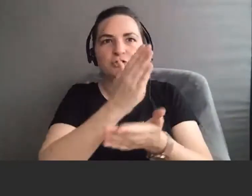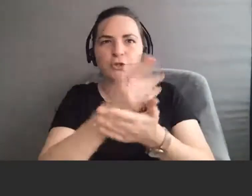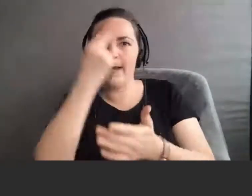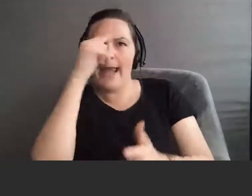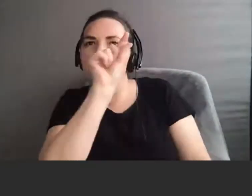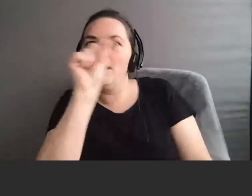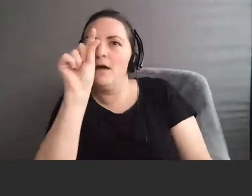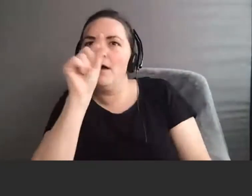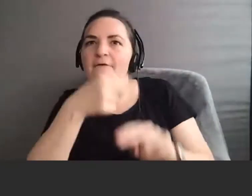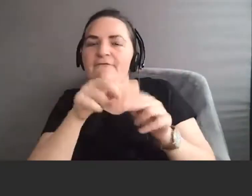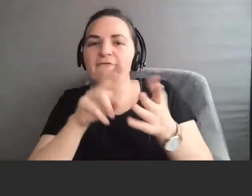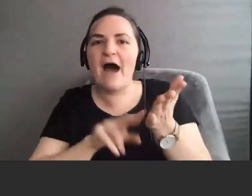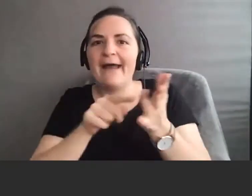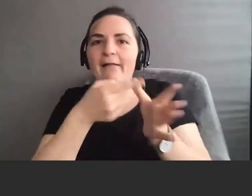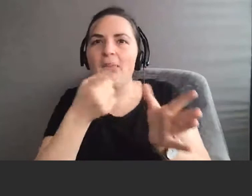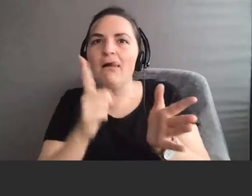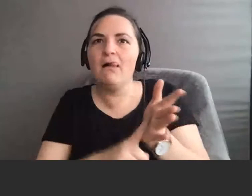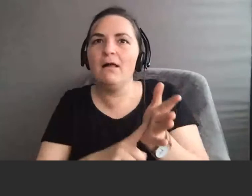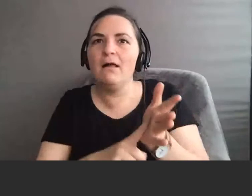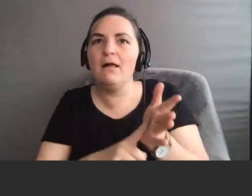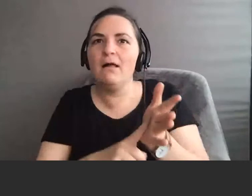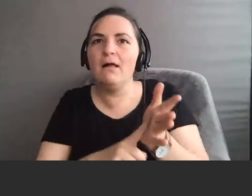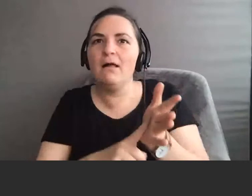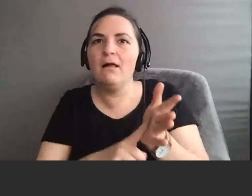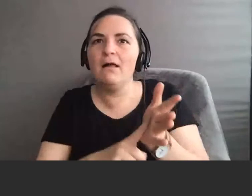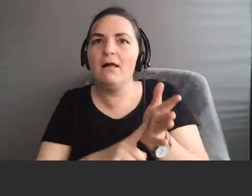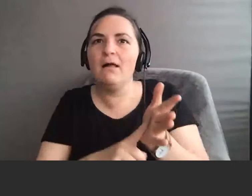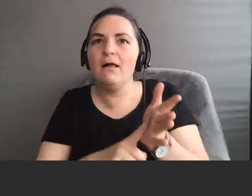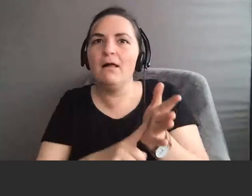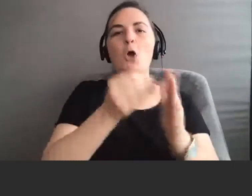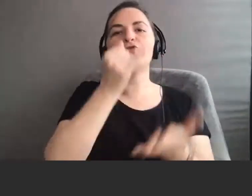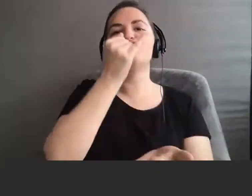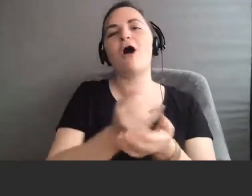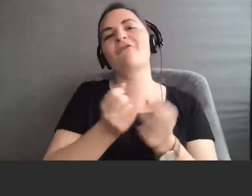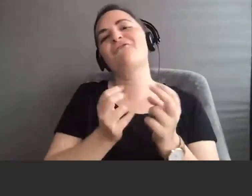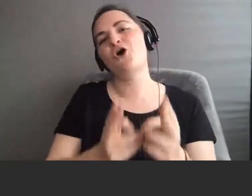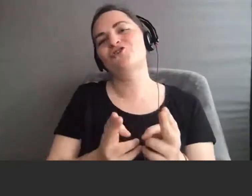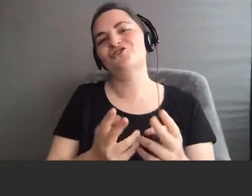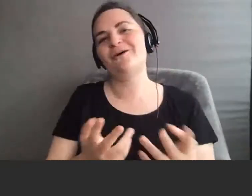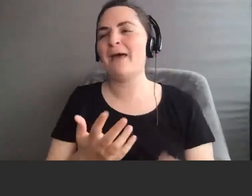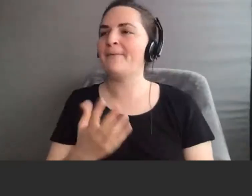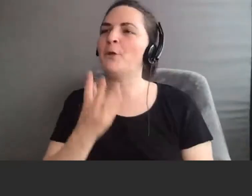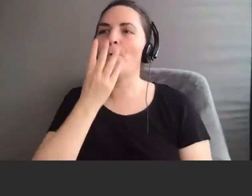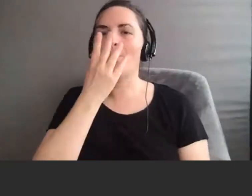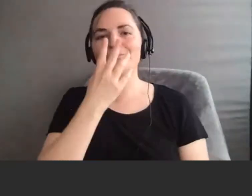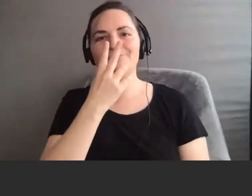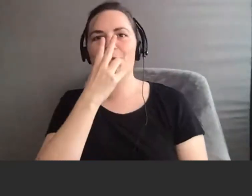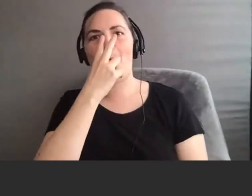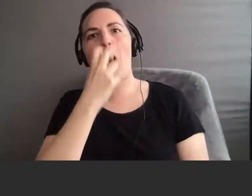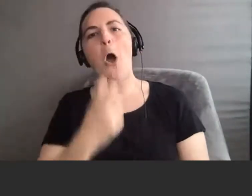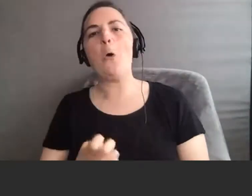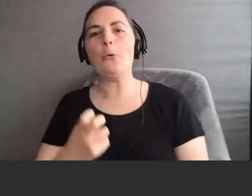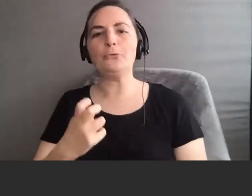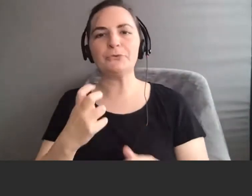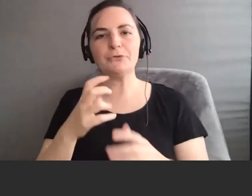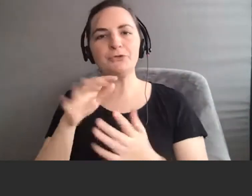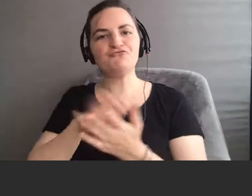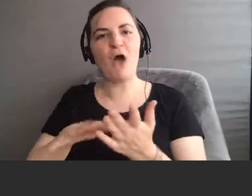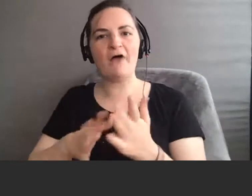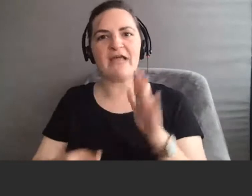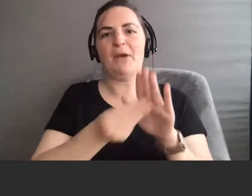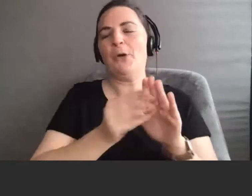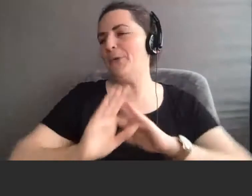kind of a couple of days later say, oh no, my life's falling apart. I've uploaded the wrong document. Can you help me?